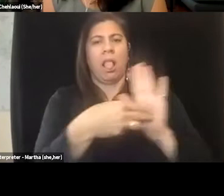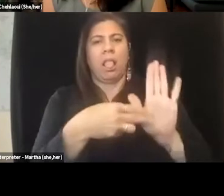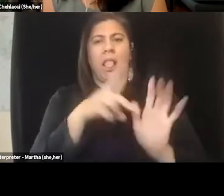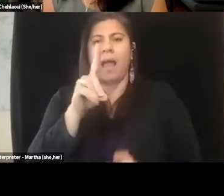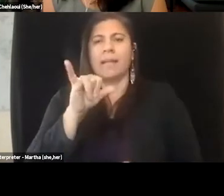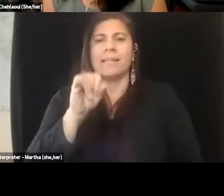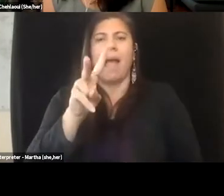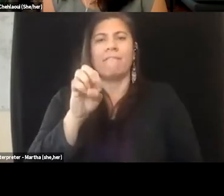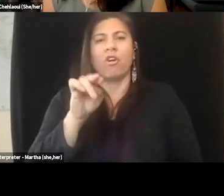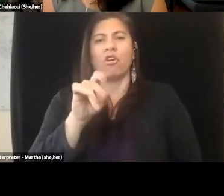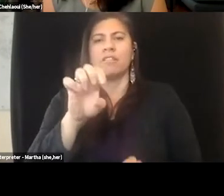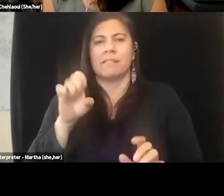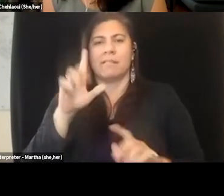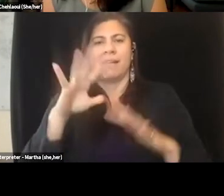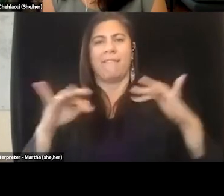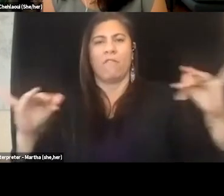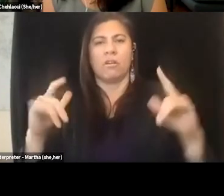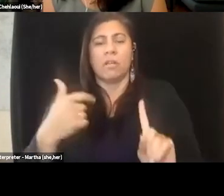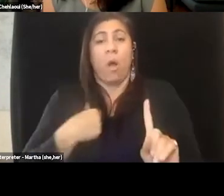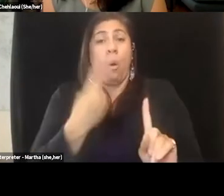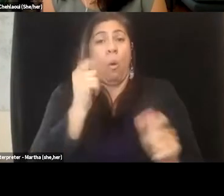show up, one actor who I will not name,